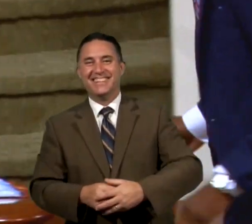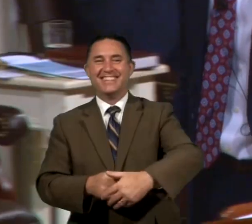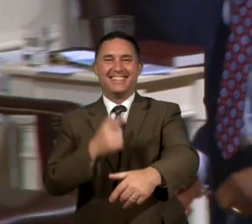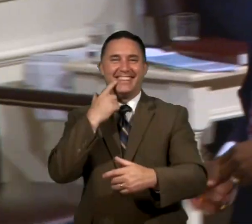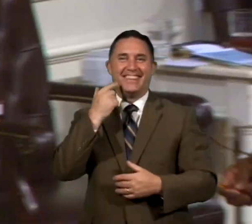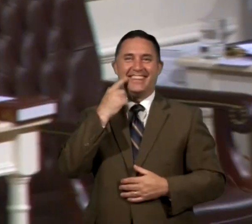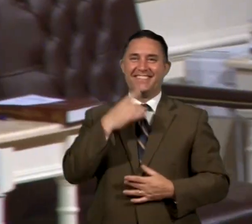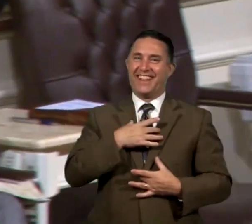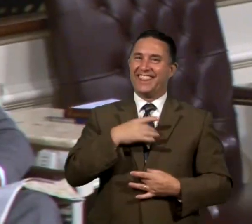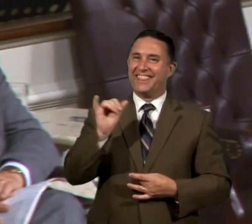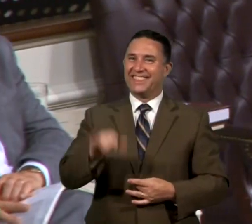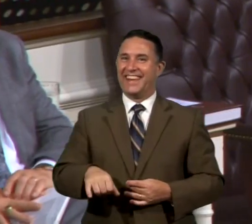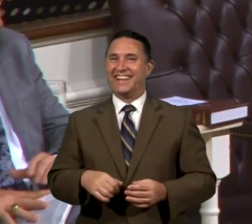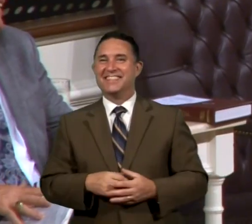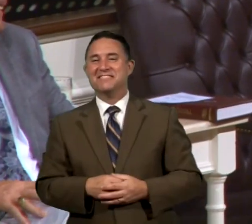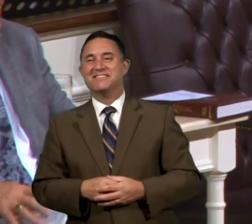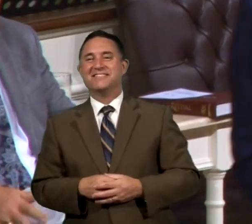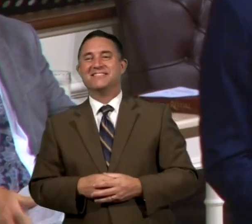I like that.